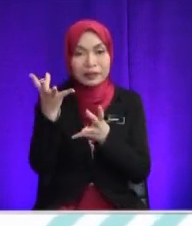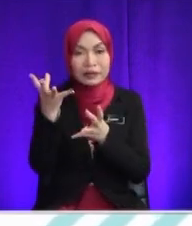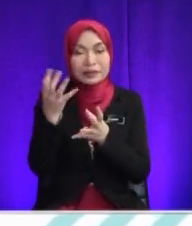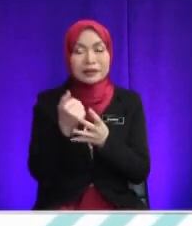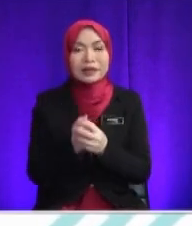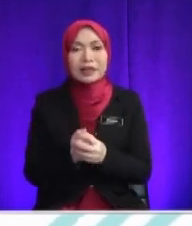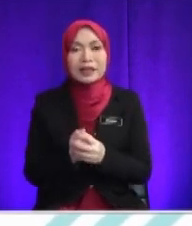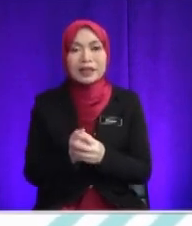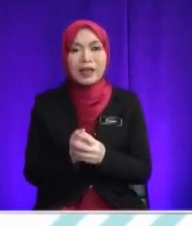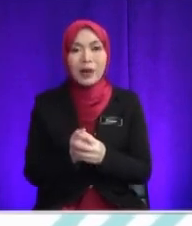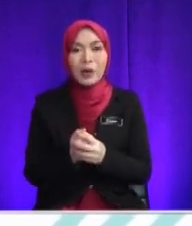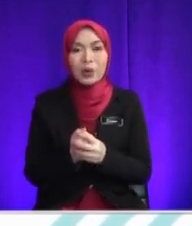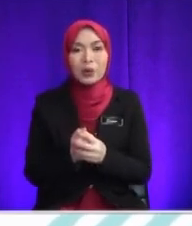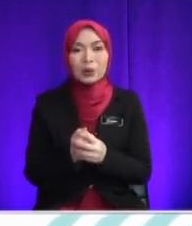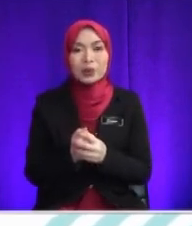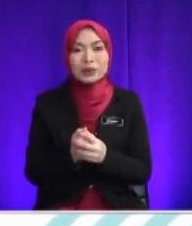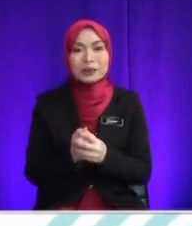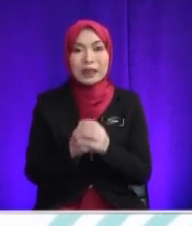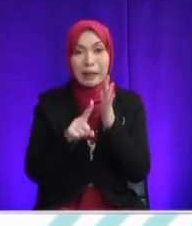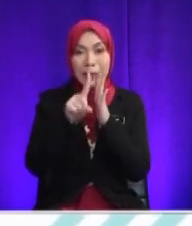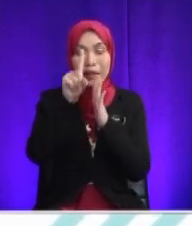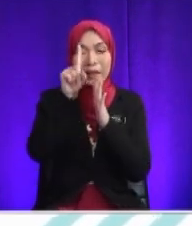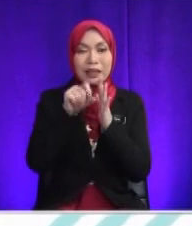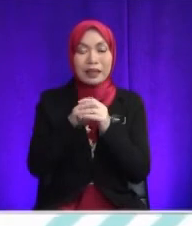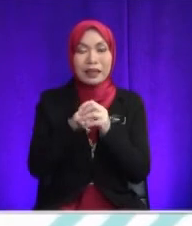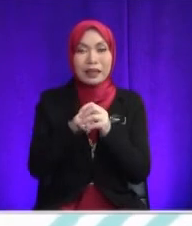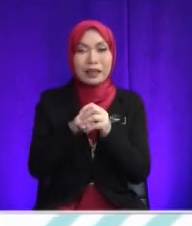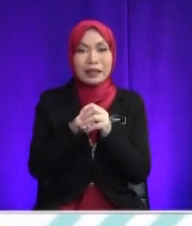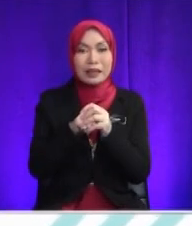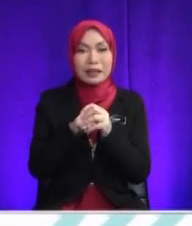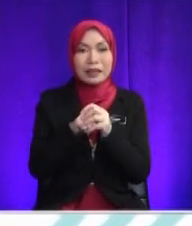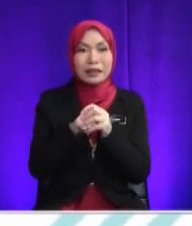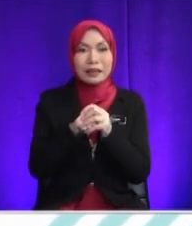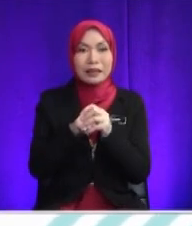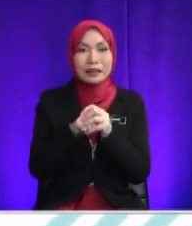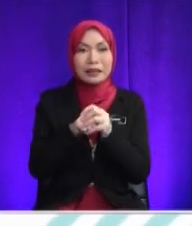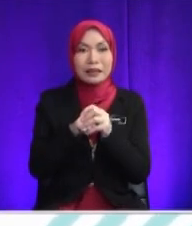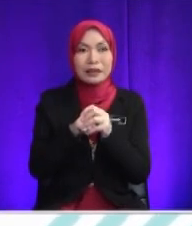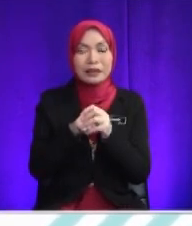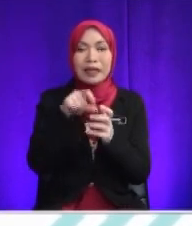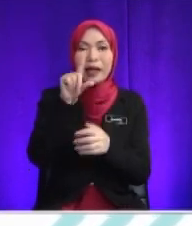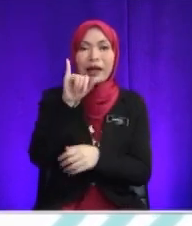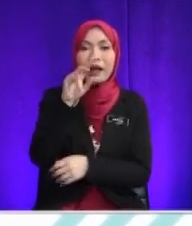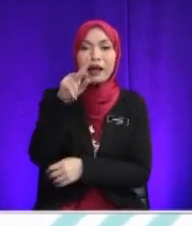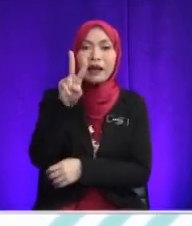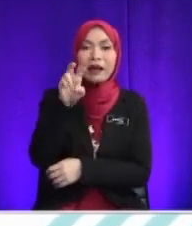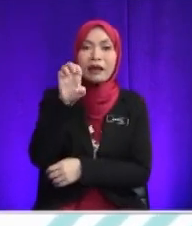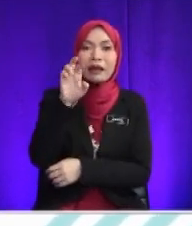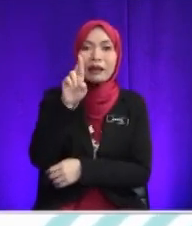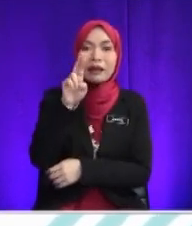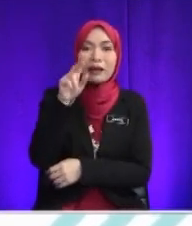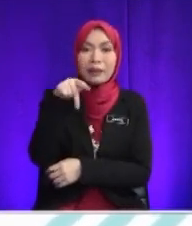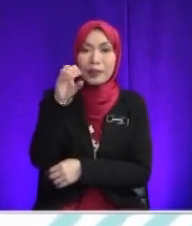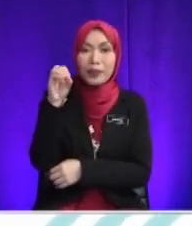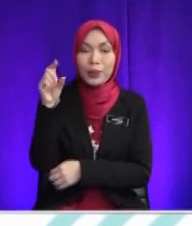that. But what about sentence B, the area the burglar came from? He mentioned something about Liverpool, but he couldn't be sure. And